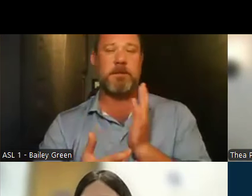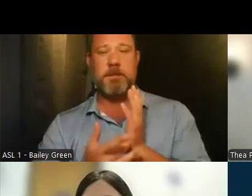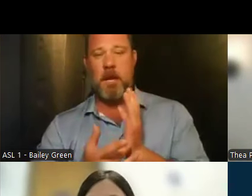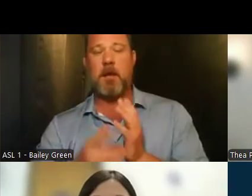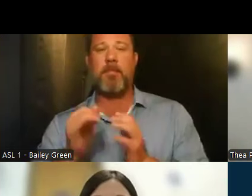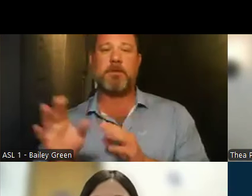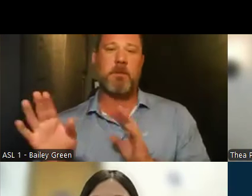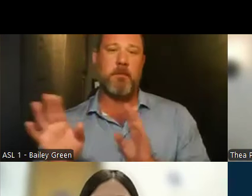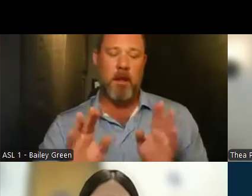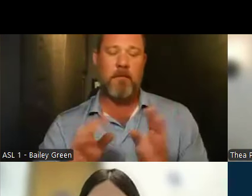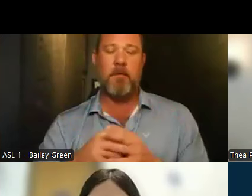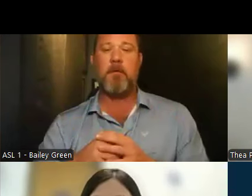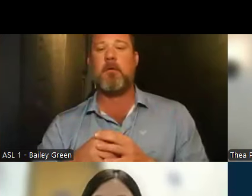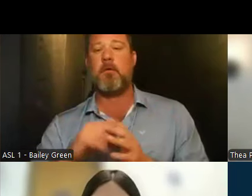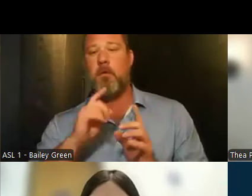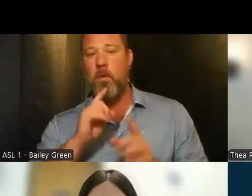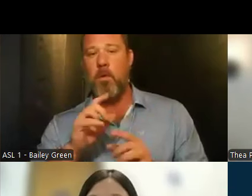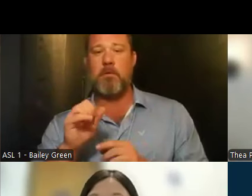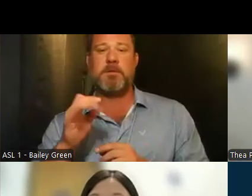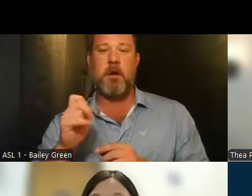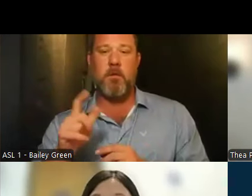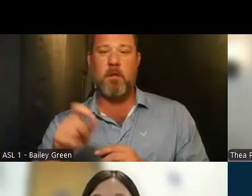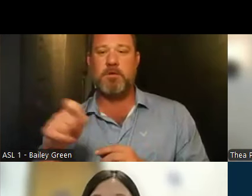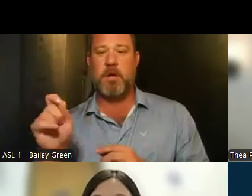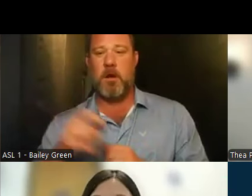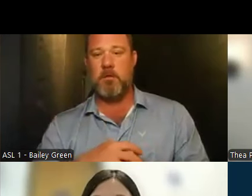the behavior order Seroquel checkbox.